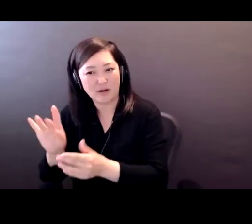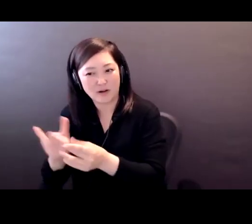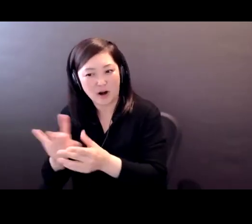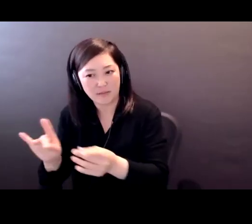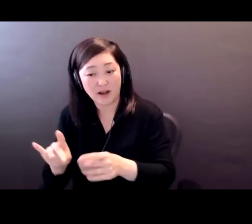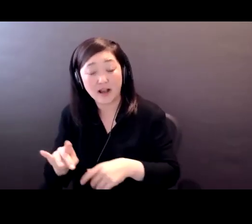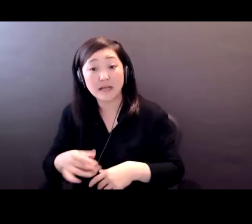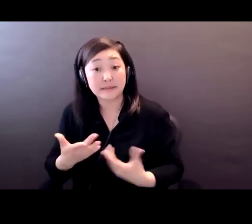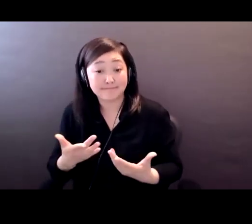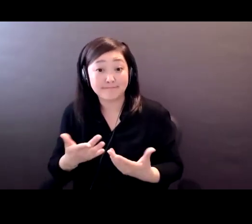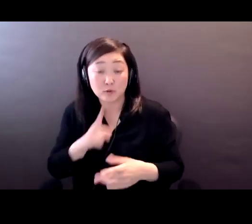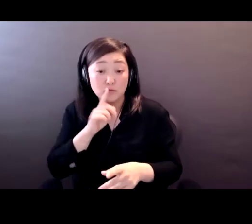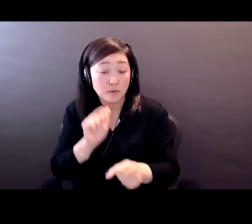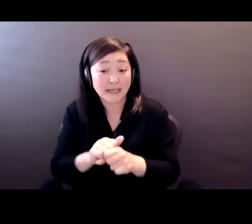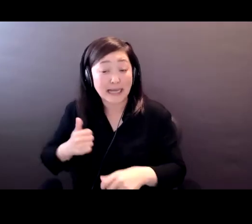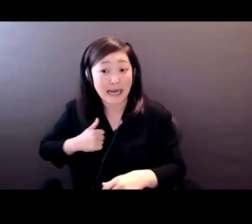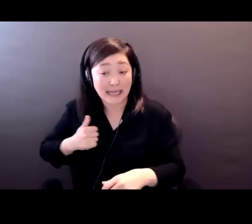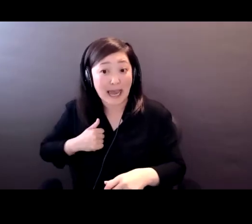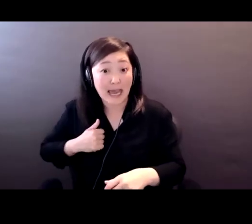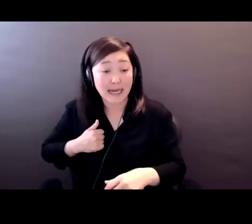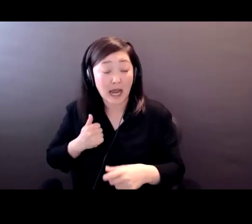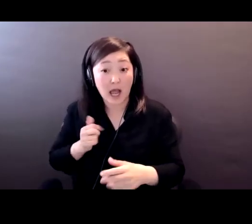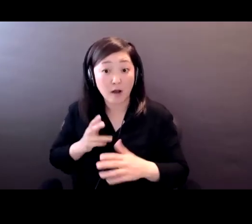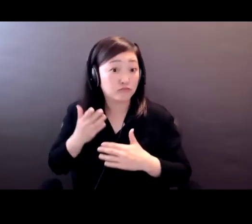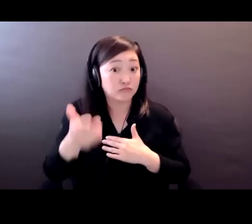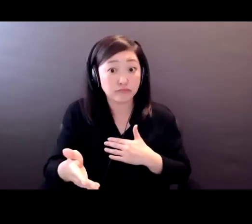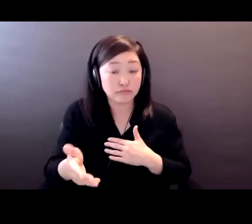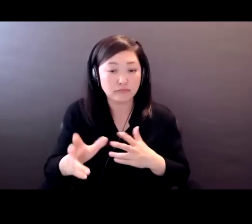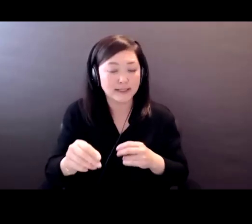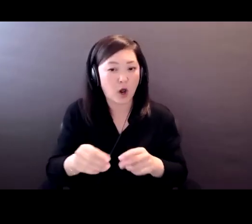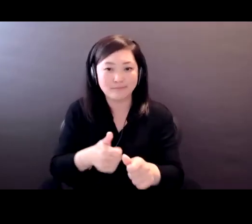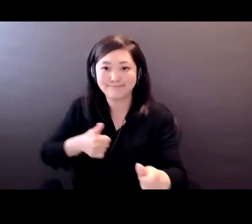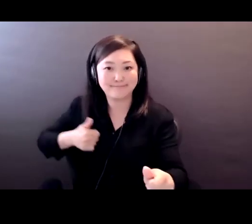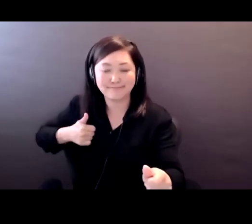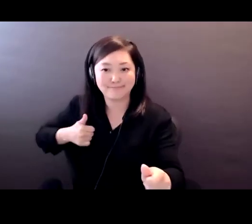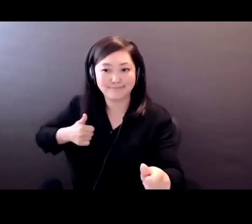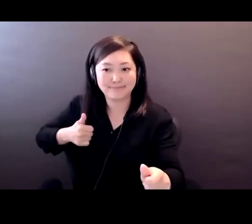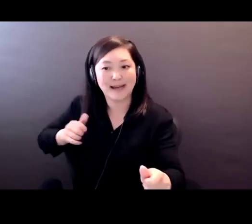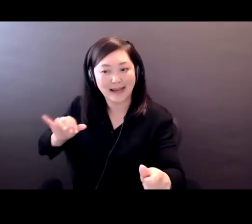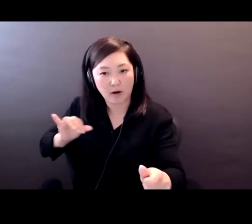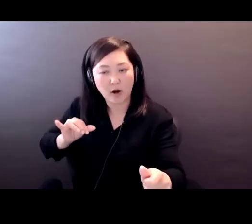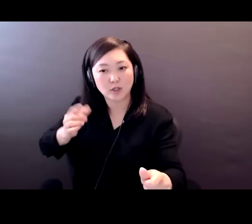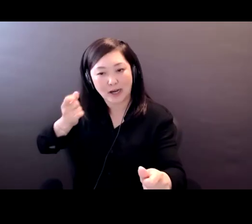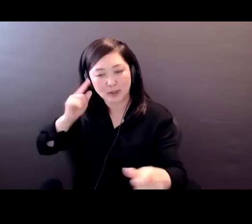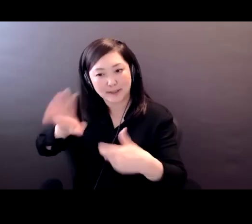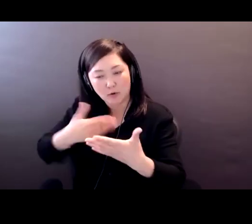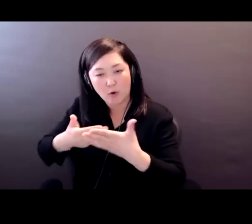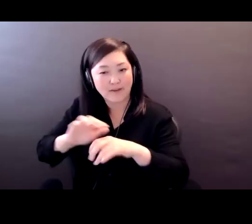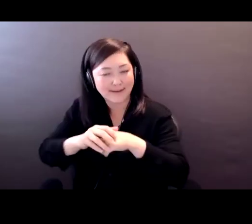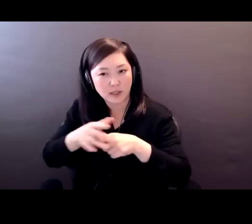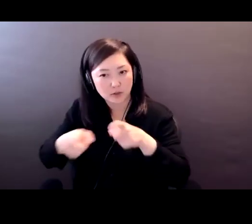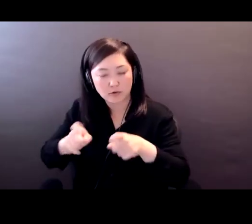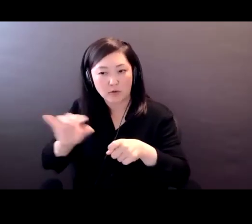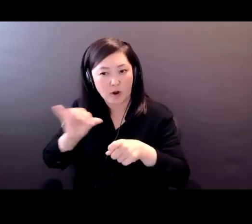the game, but it's now also falling behind contemporary understandings of coercive control. Let's look at a